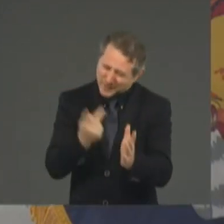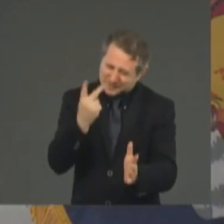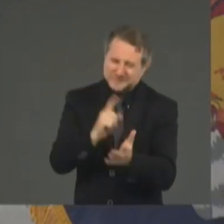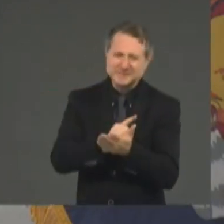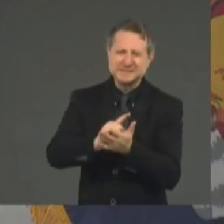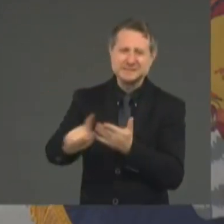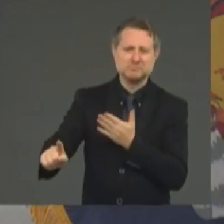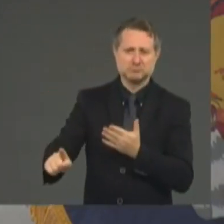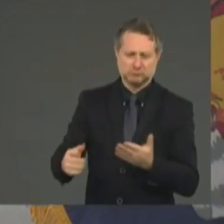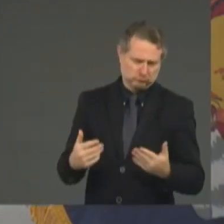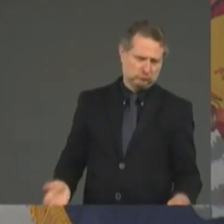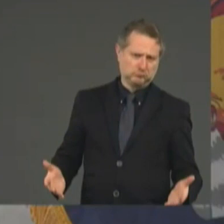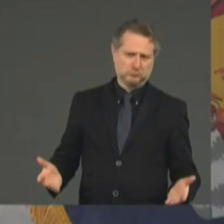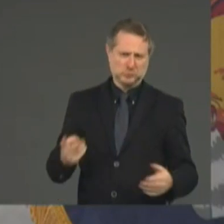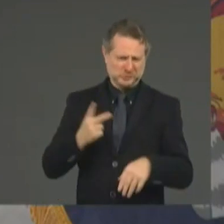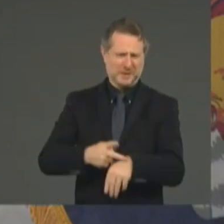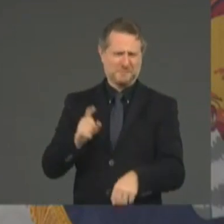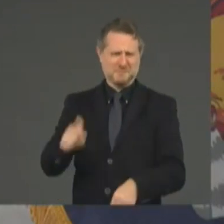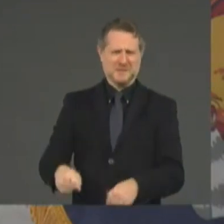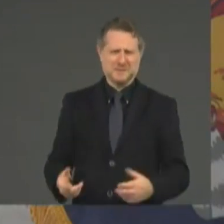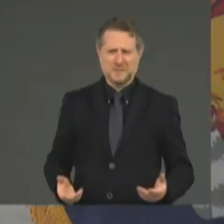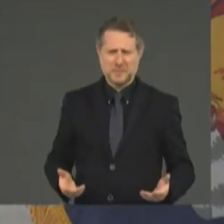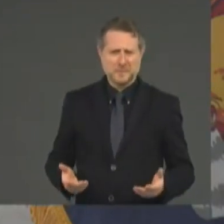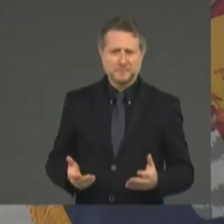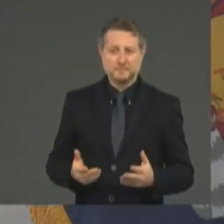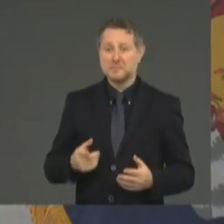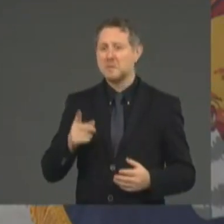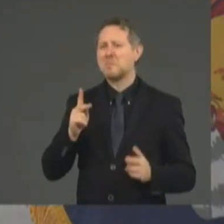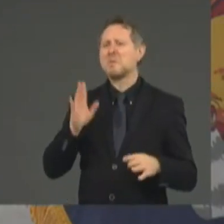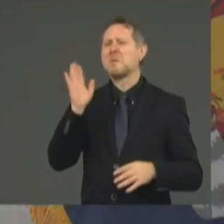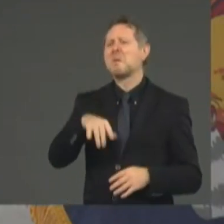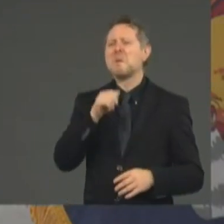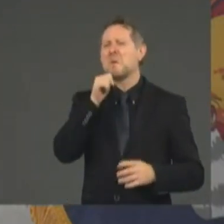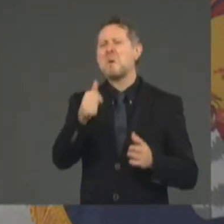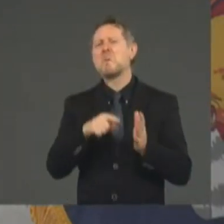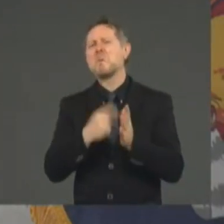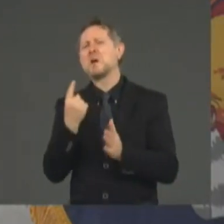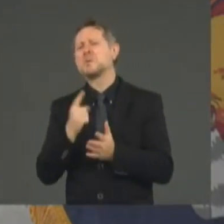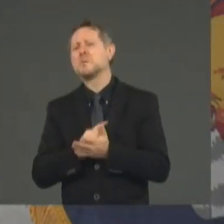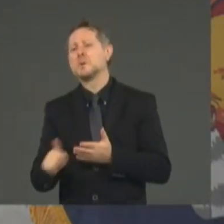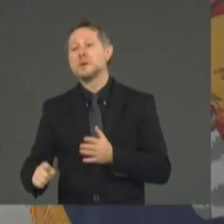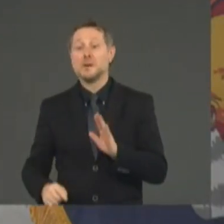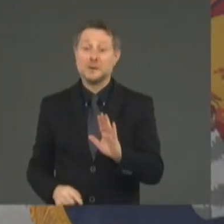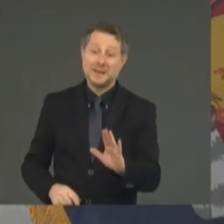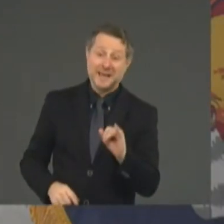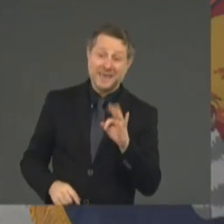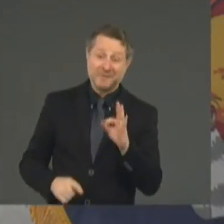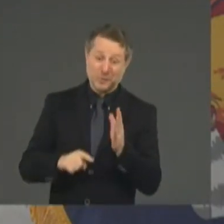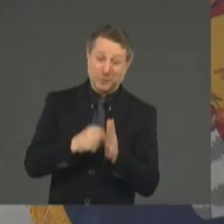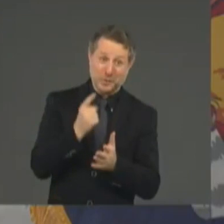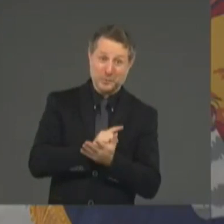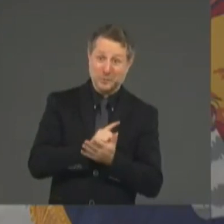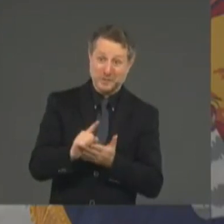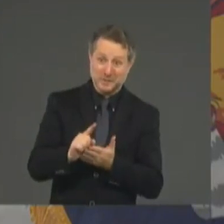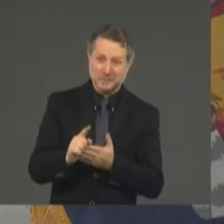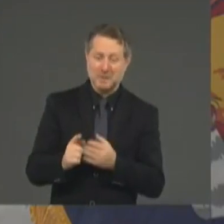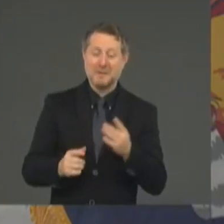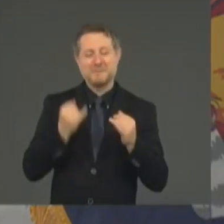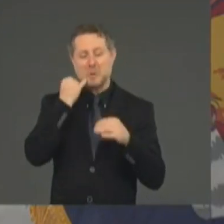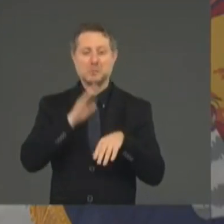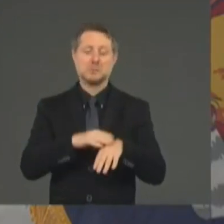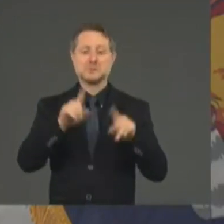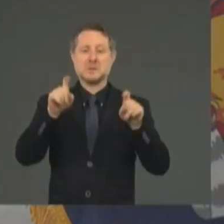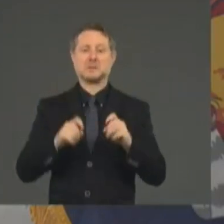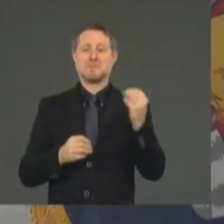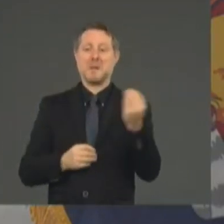is excessive. Well, why don't we do once a week? You do once a week, you take a test on Mondays. You got